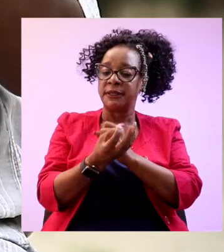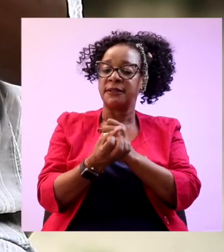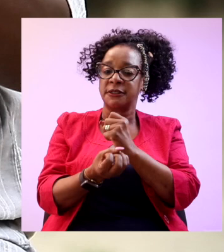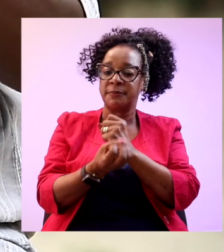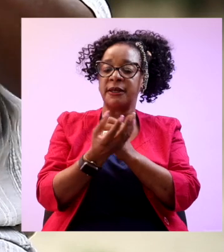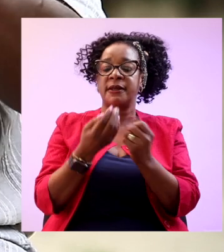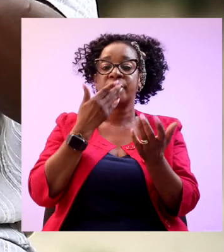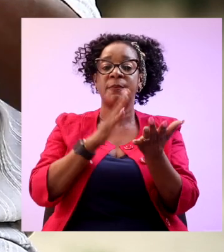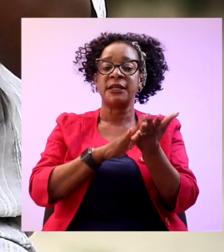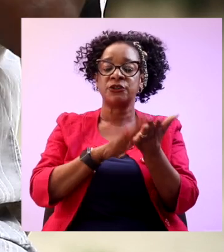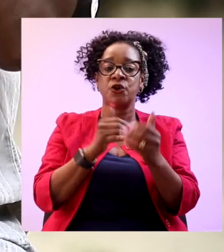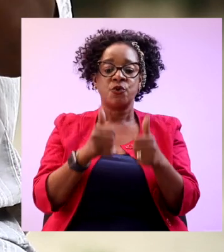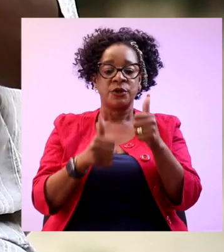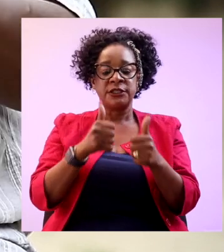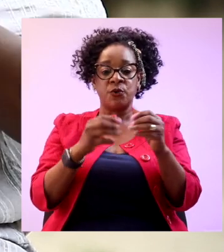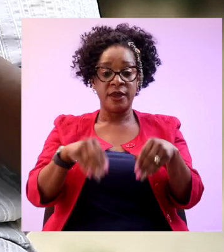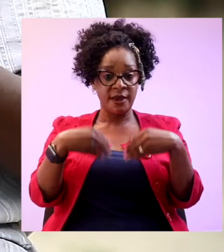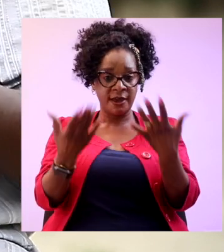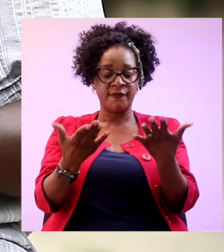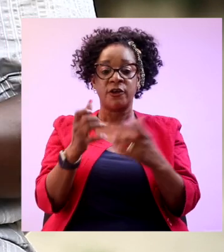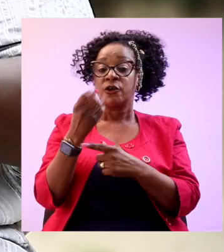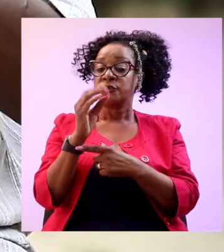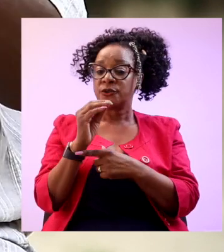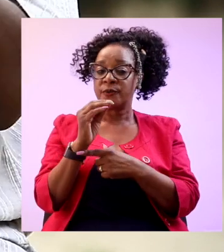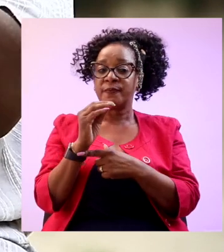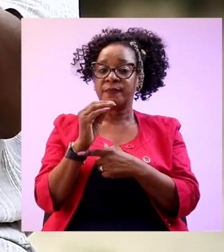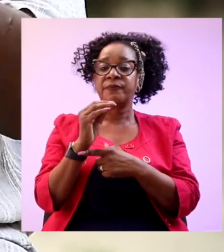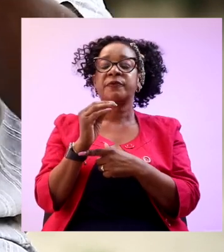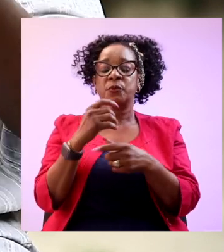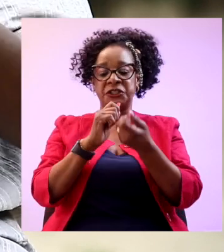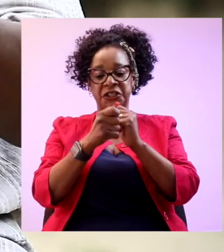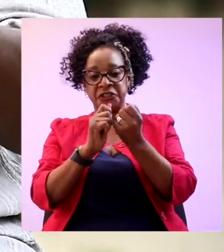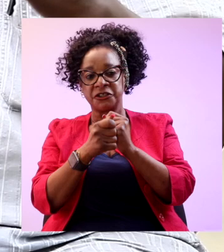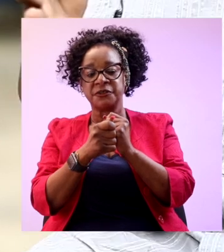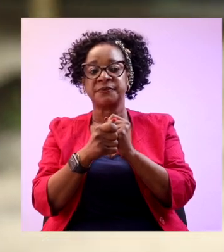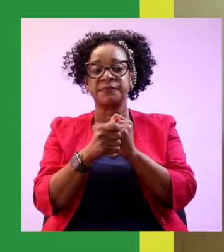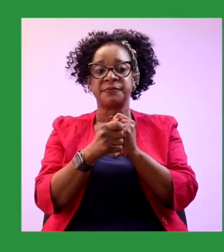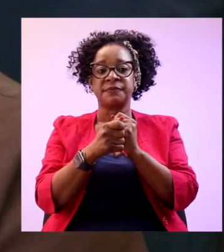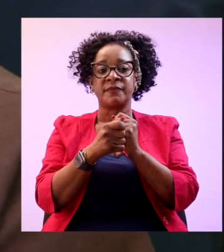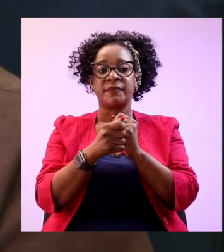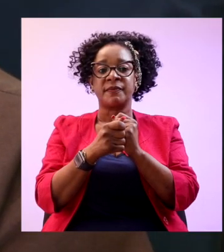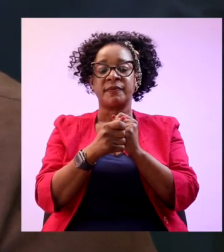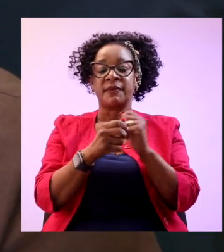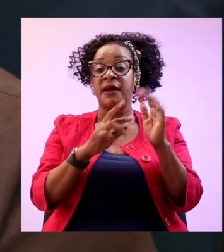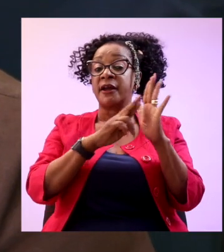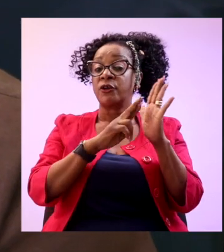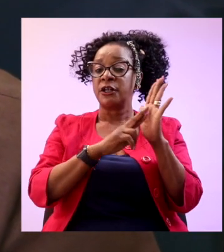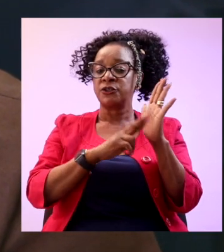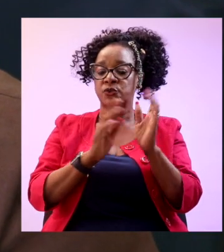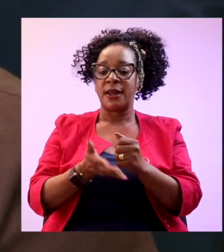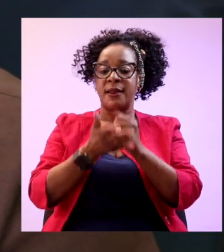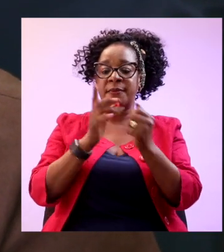wakatusomea yale mapendekezo tulikuwa tumetoa. So pale pa kurekebisha tukarekebisha. Regulations are going to